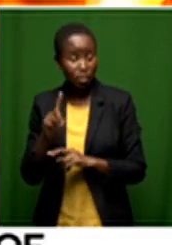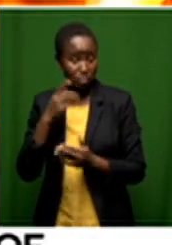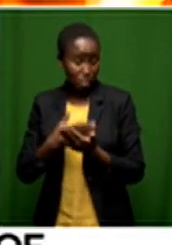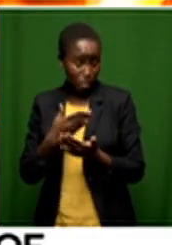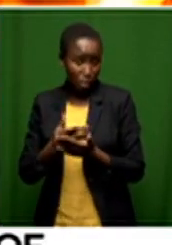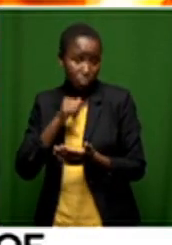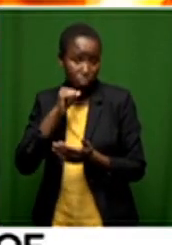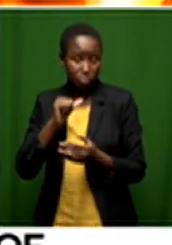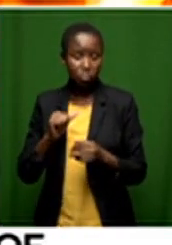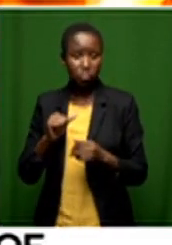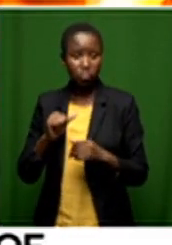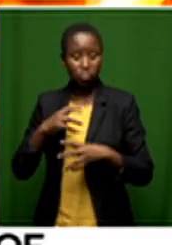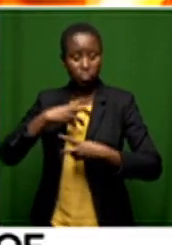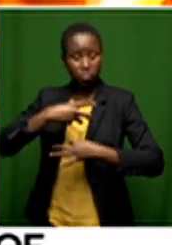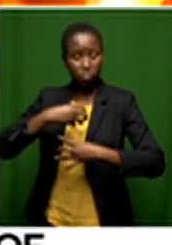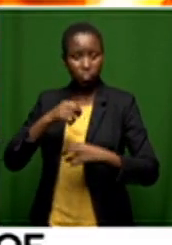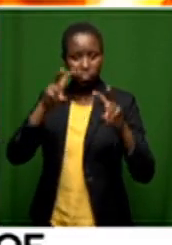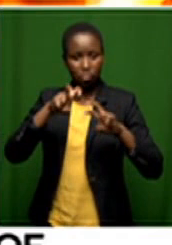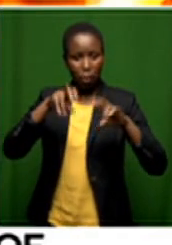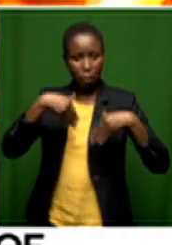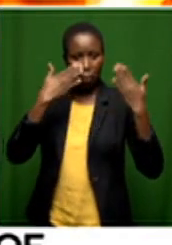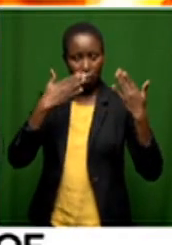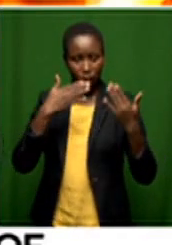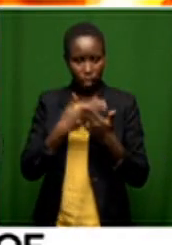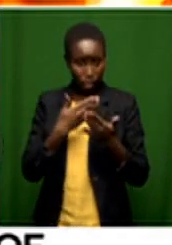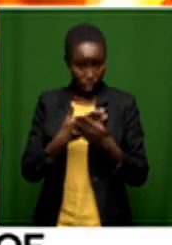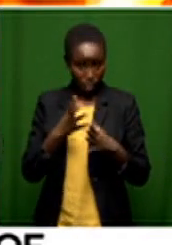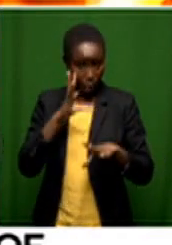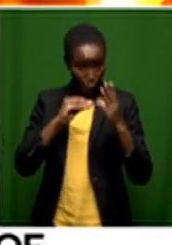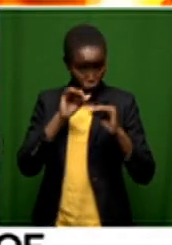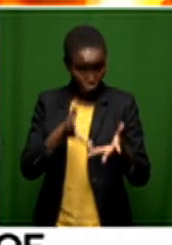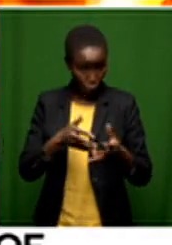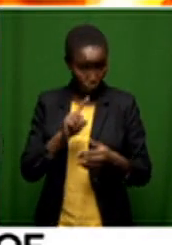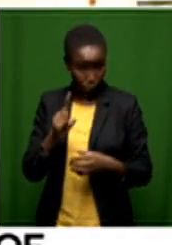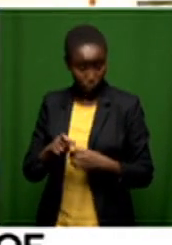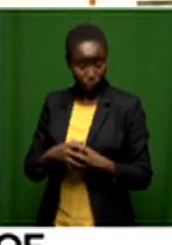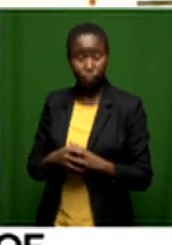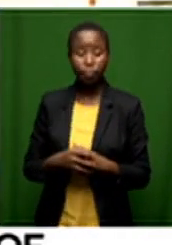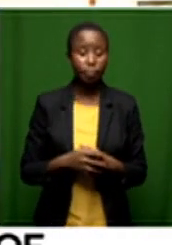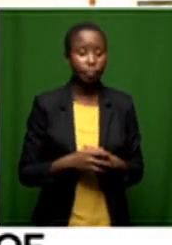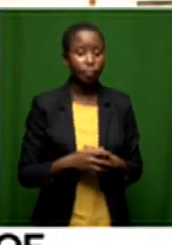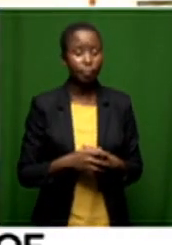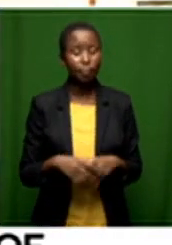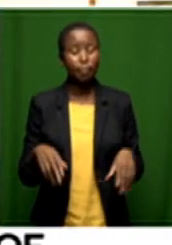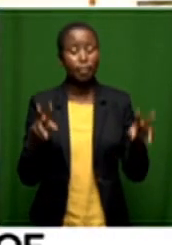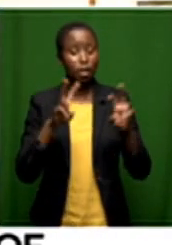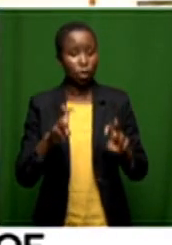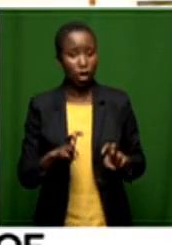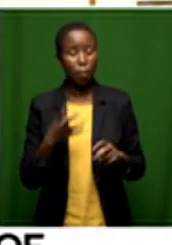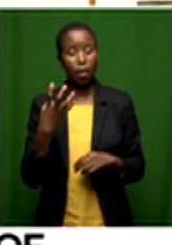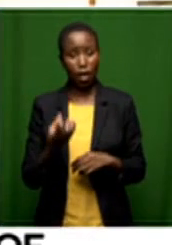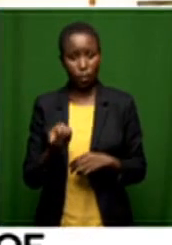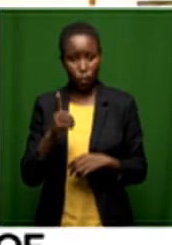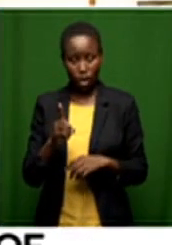live without electricity? It is just the way things are going. Well, Eskom actually also released